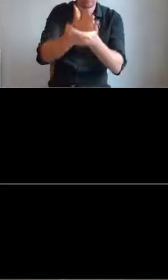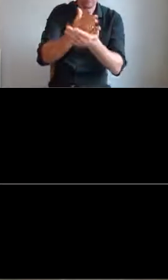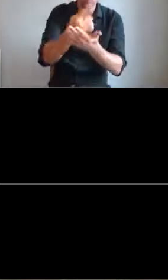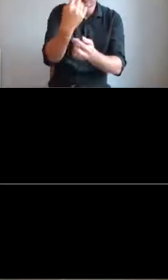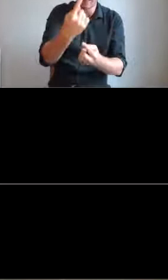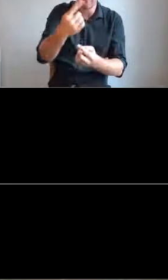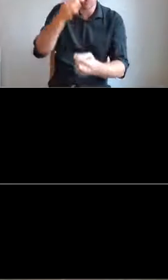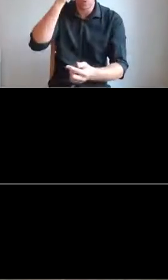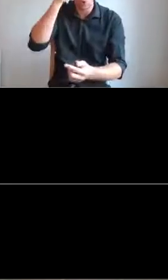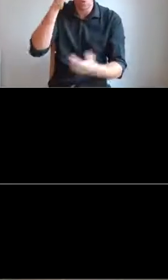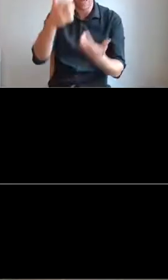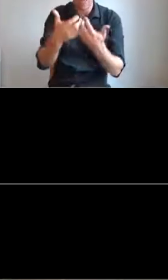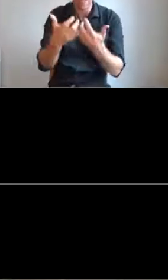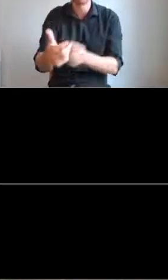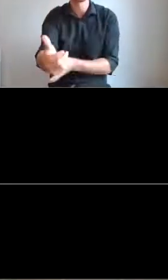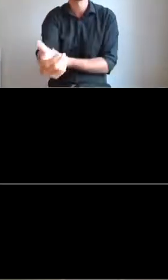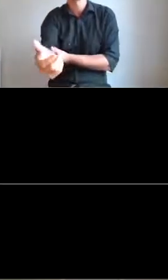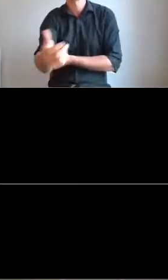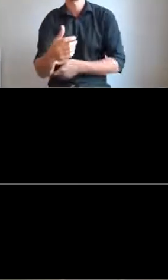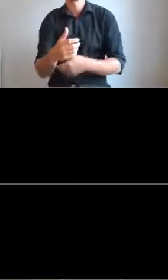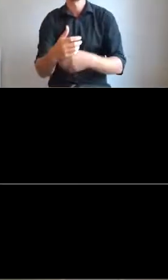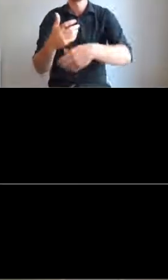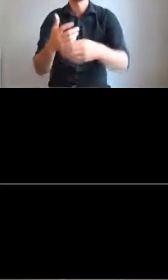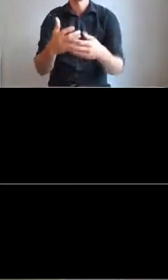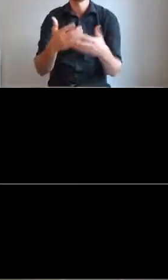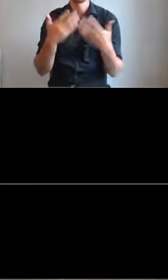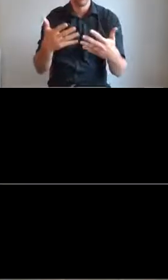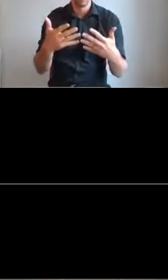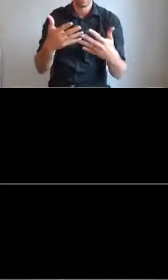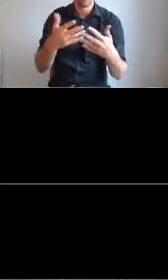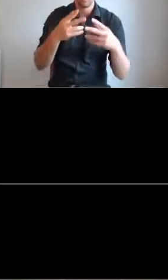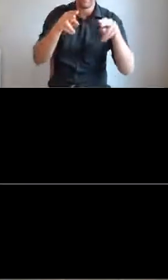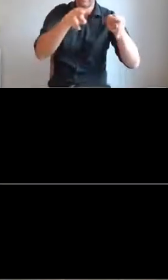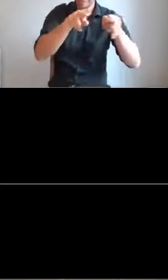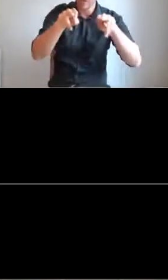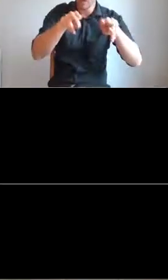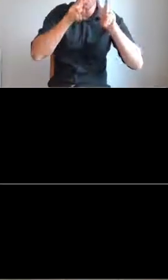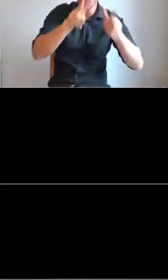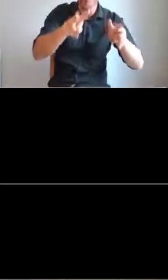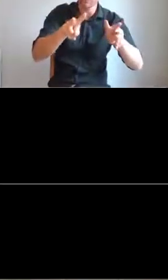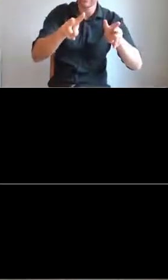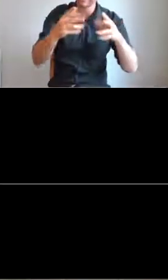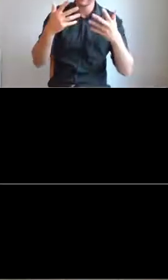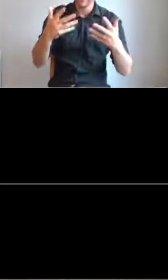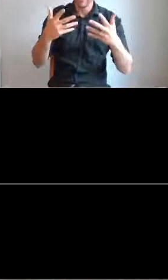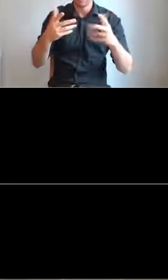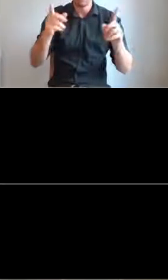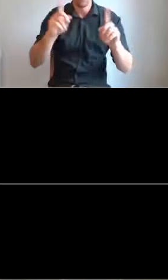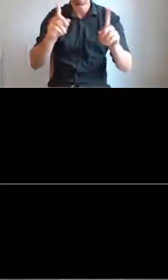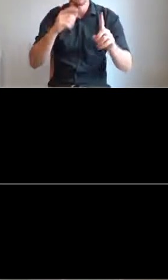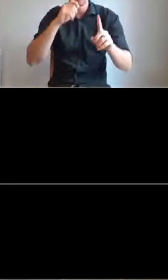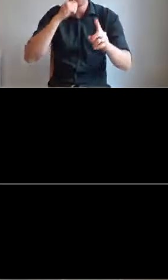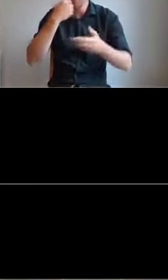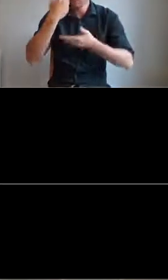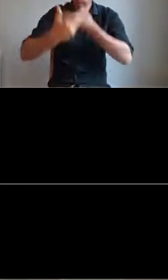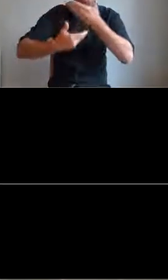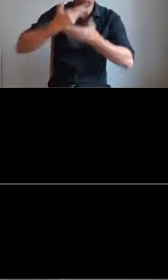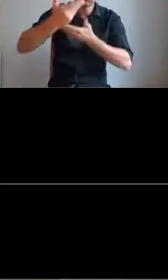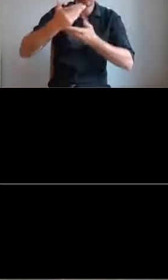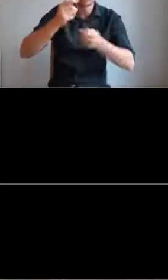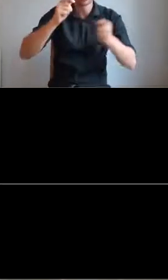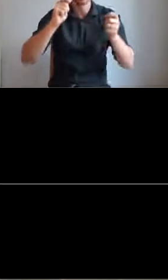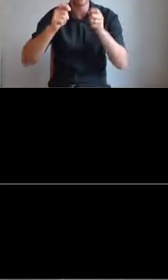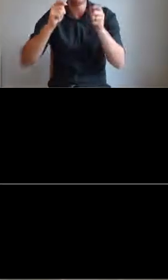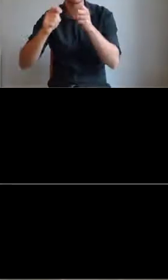now. Okay, so to complement the video you just watched, we'll now run through the refinements in a little more depth.